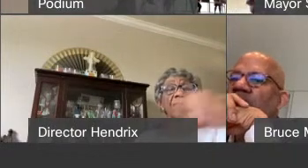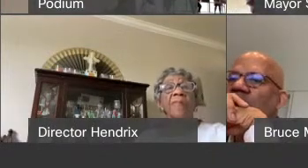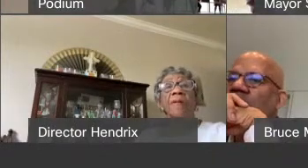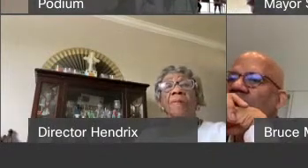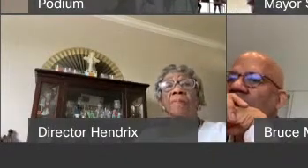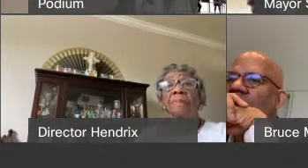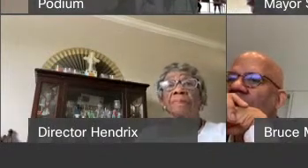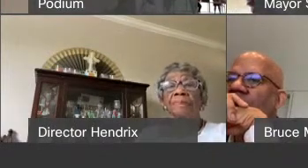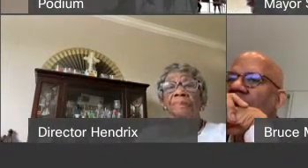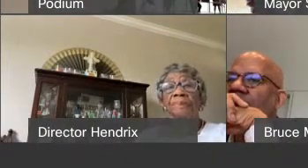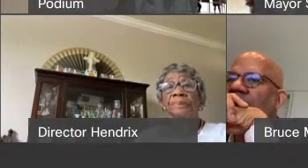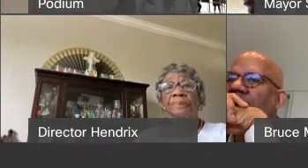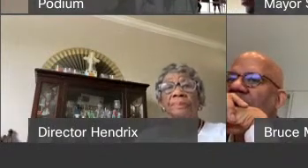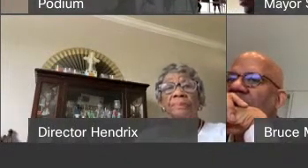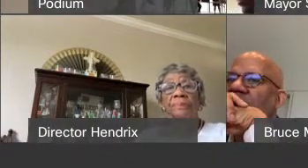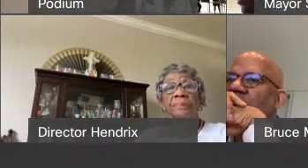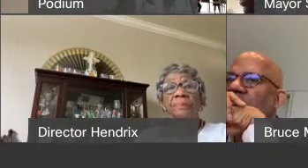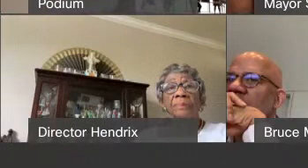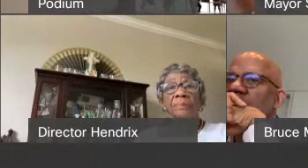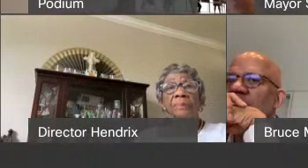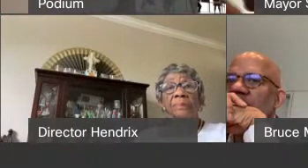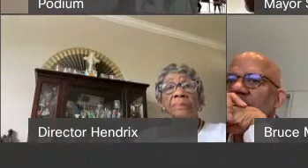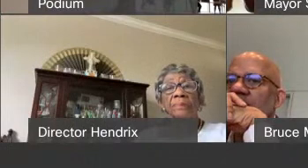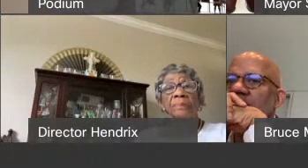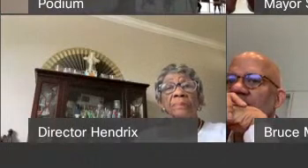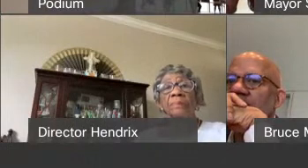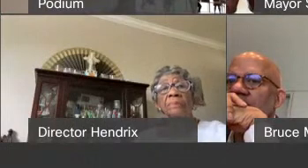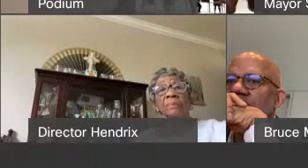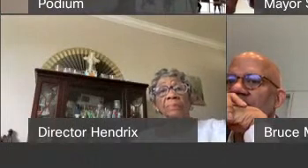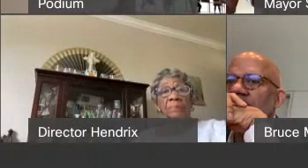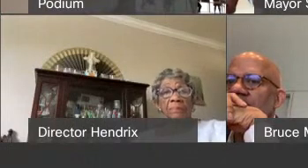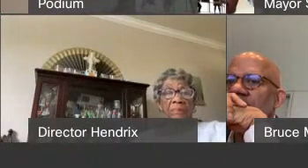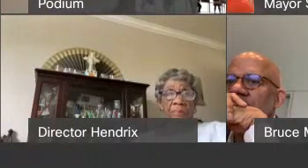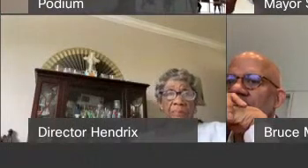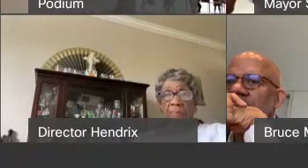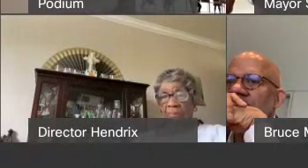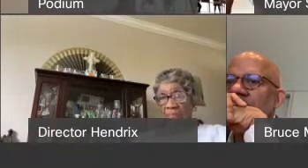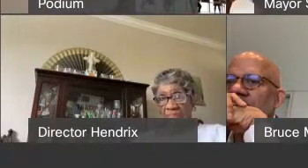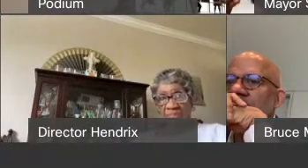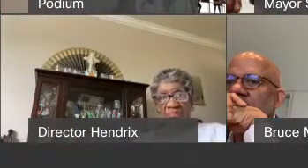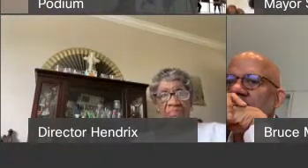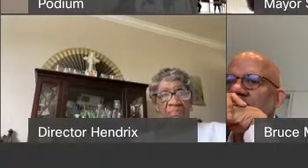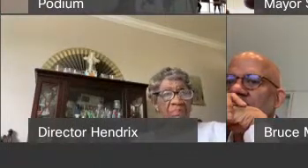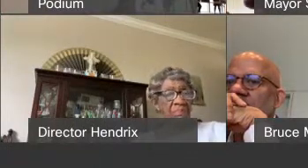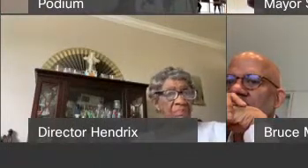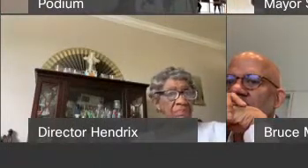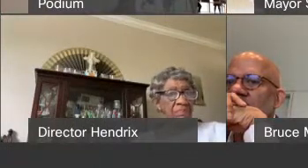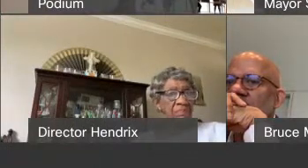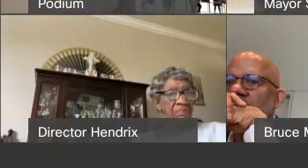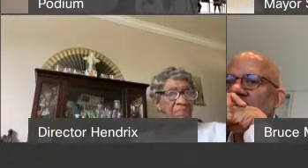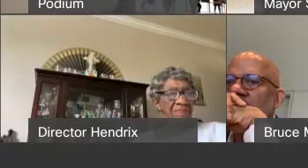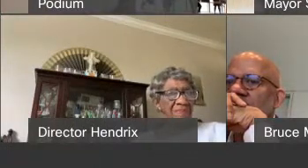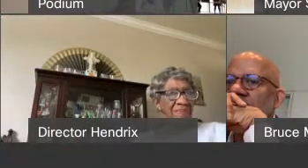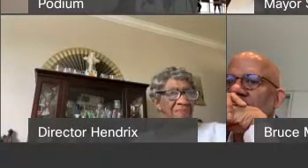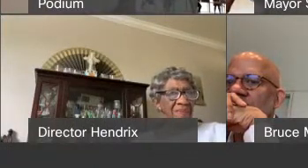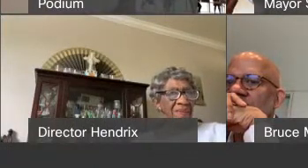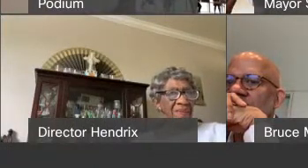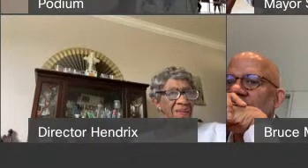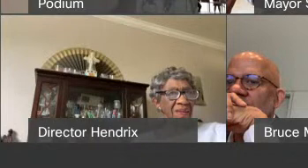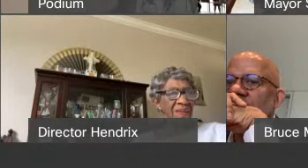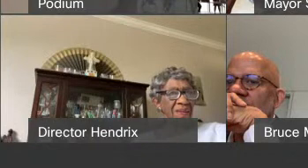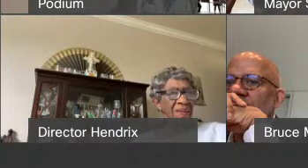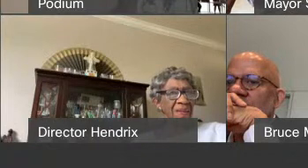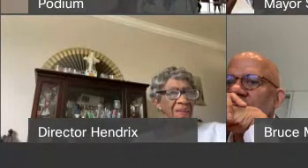Director Webb? Thank you, Mr. Mayor. There've been a lot of questions about this and could On one